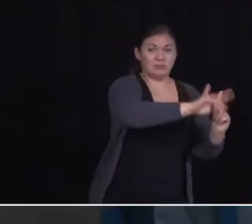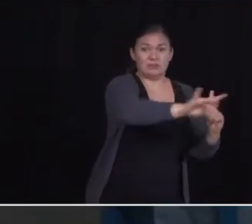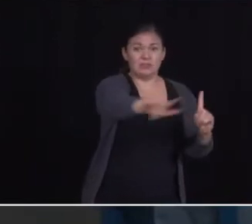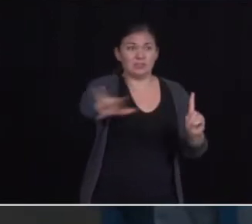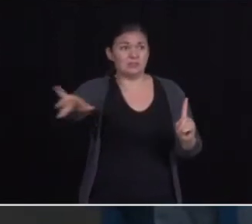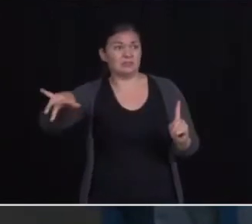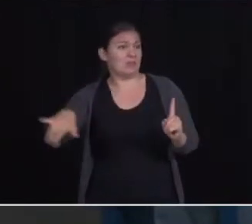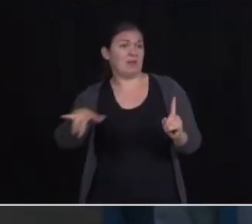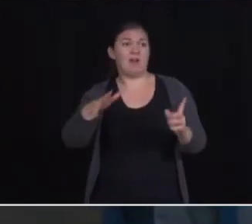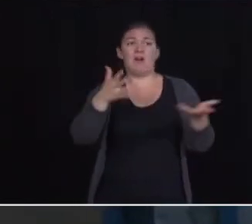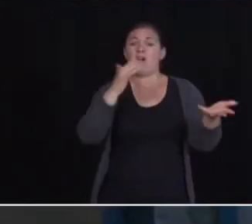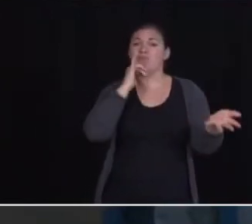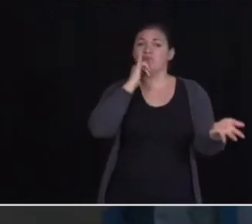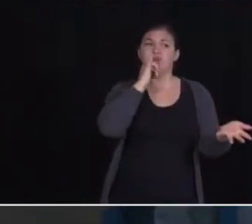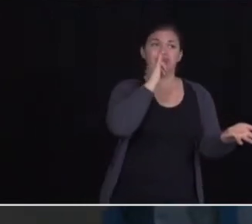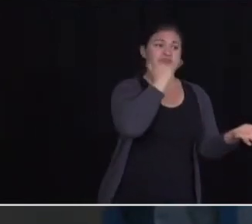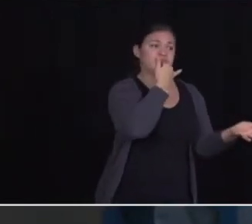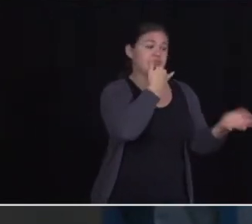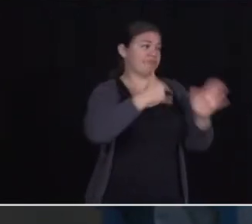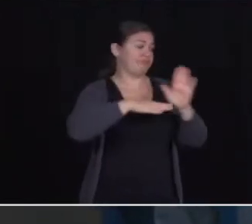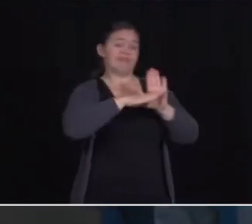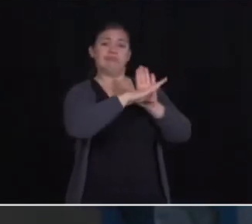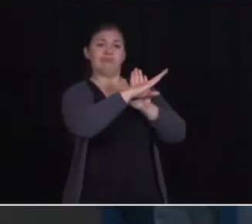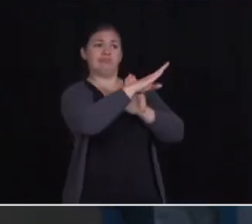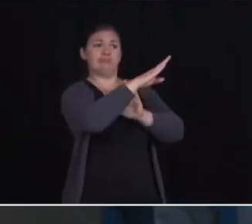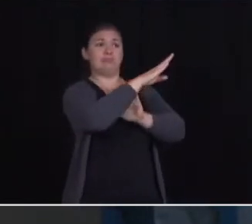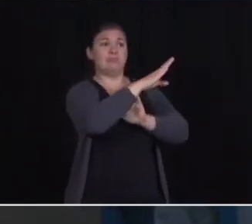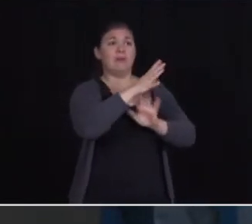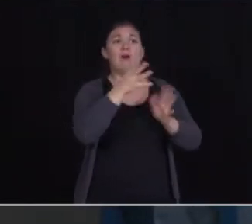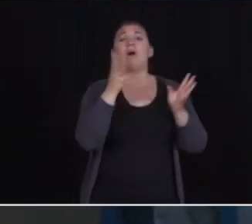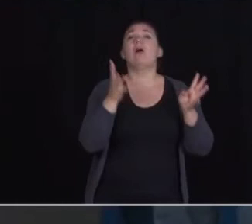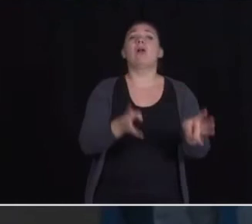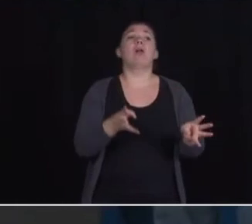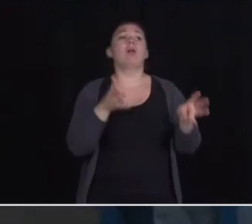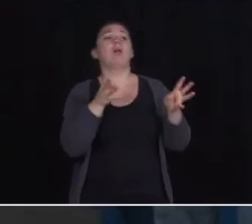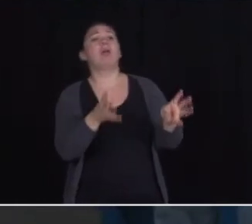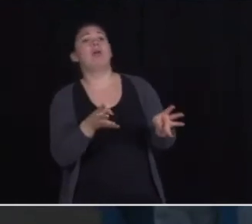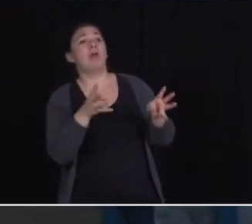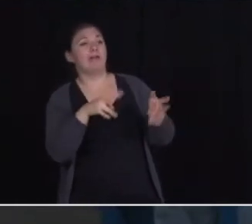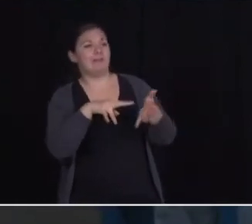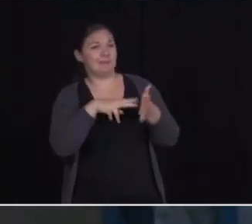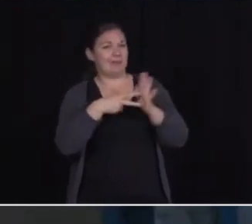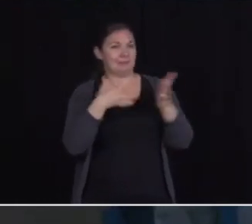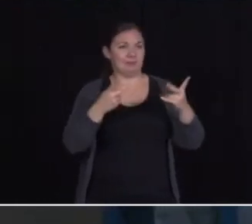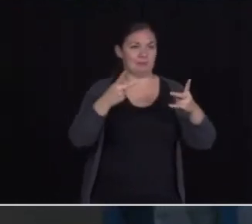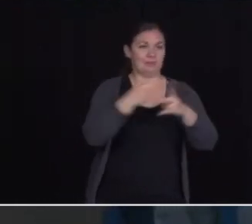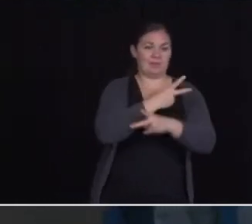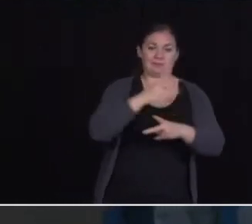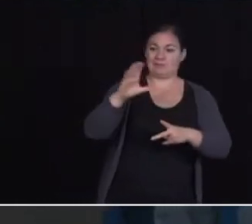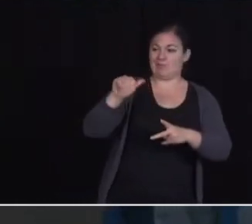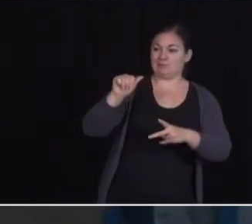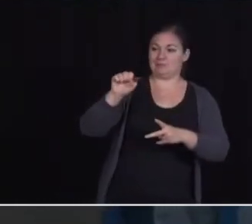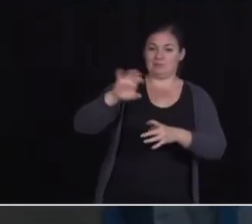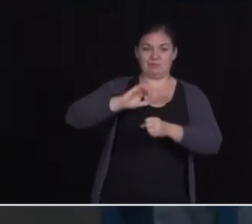Left unchecked, we risk worst case scenarios, first seen in Italy and New York